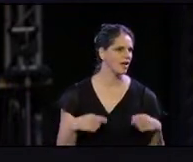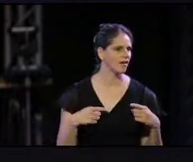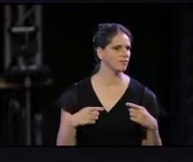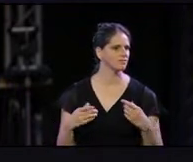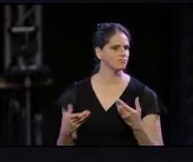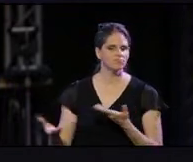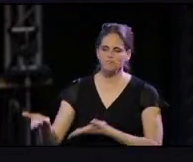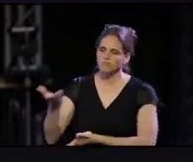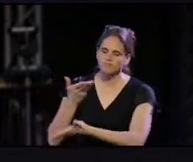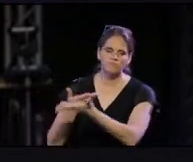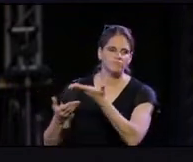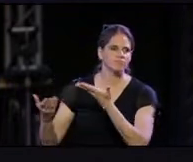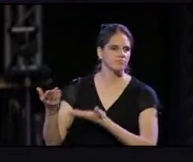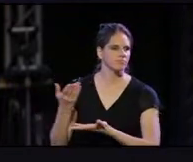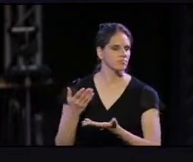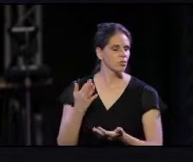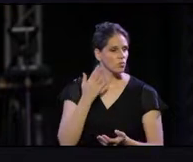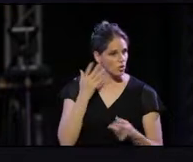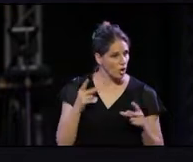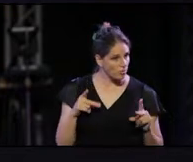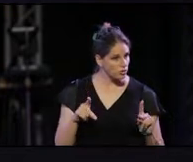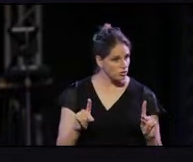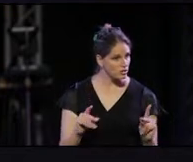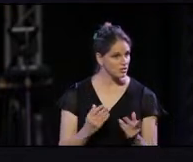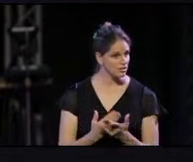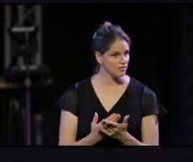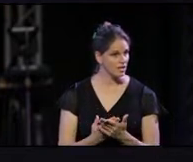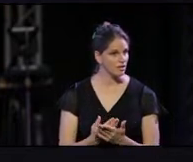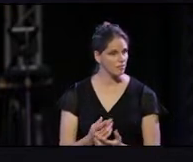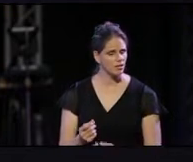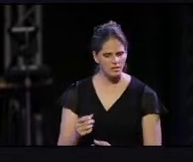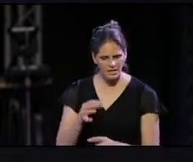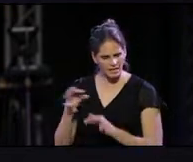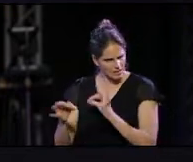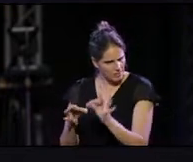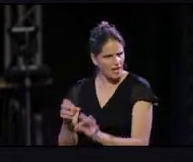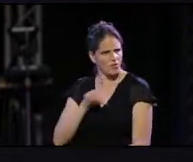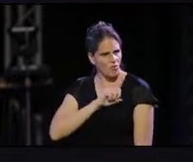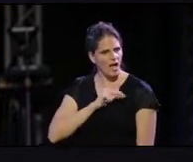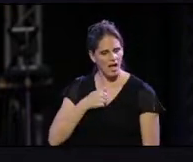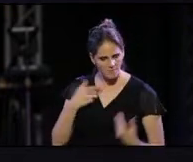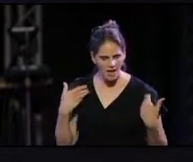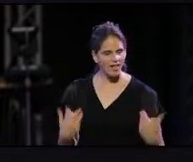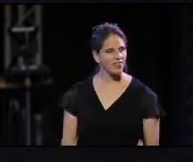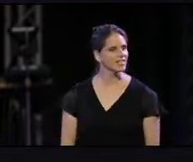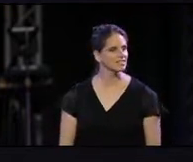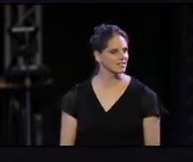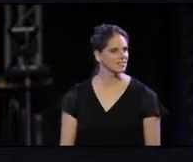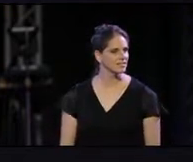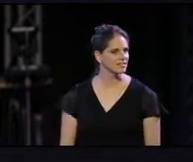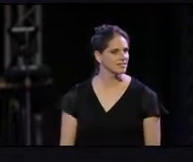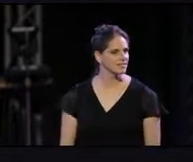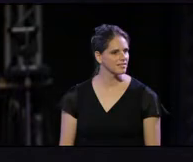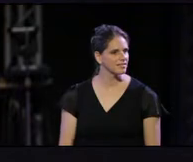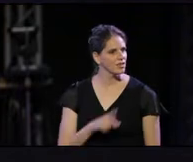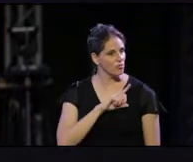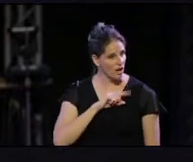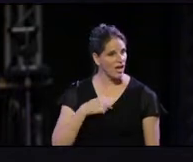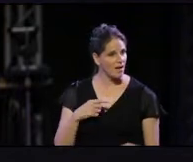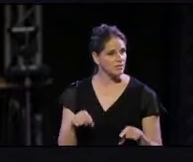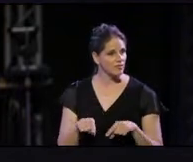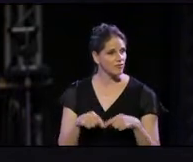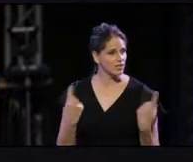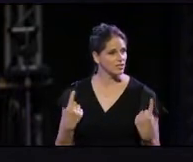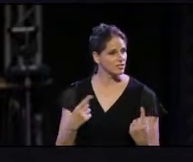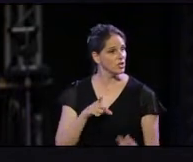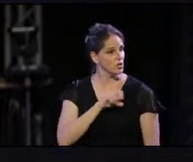And when the opportunity comes, tell them why you are the way you are. Why you are different. Why you believe